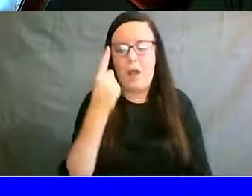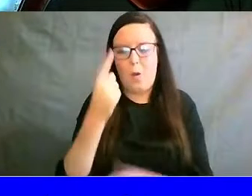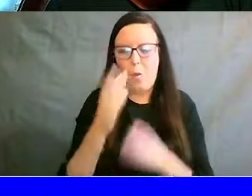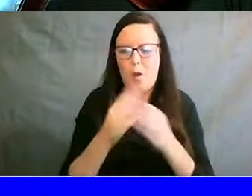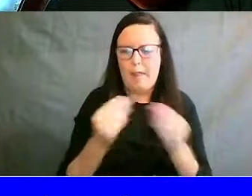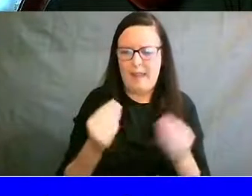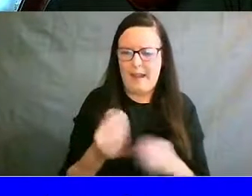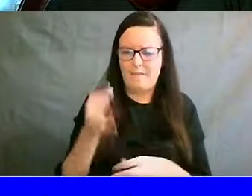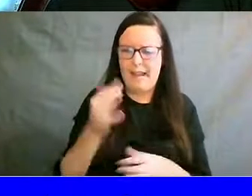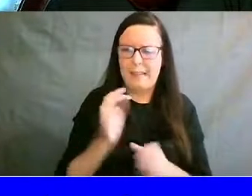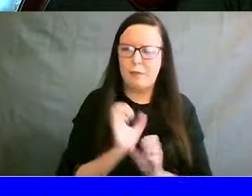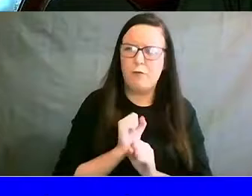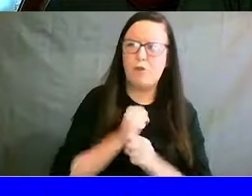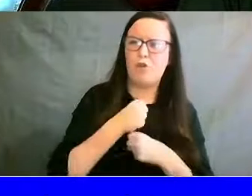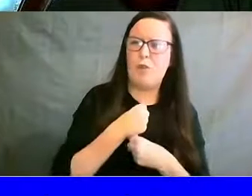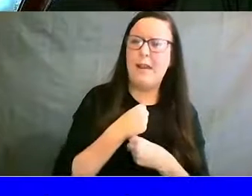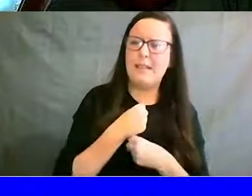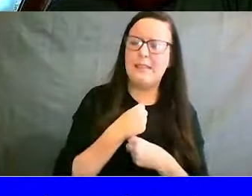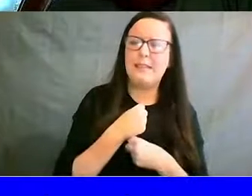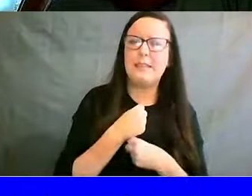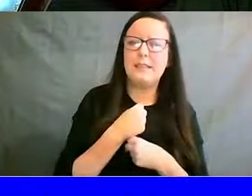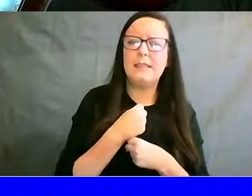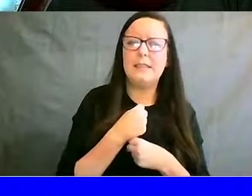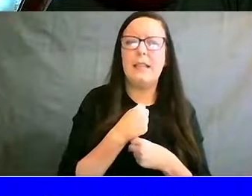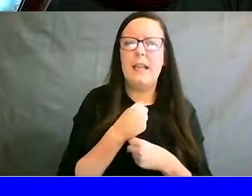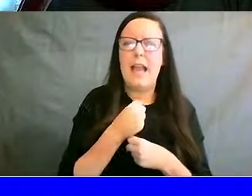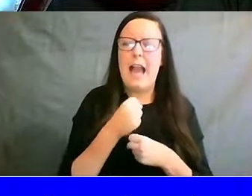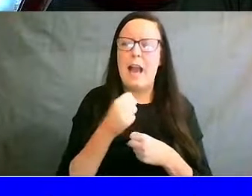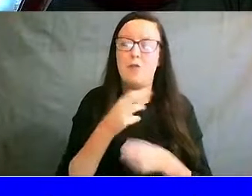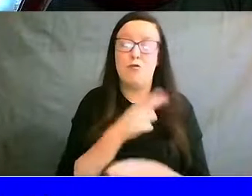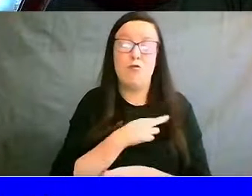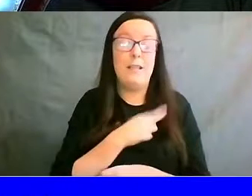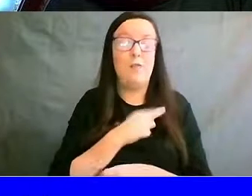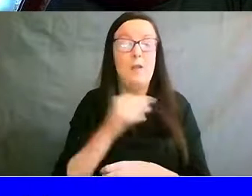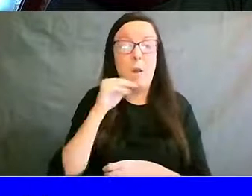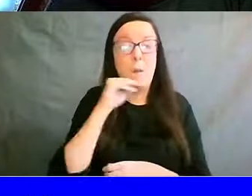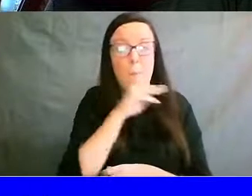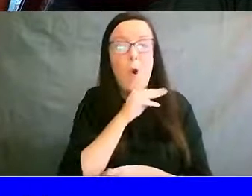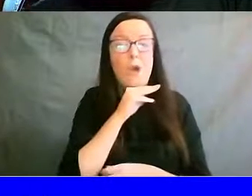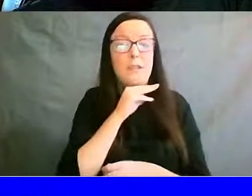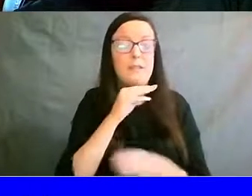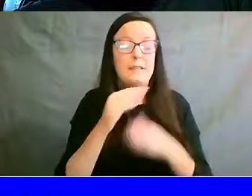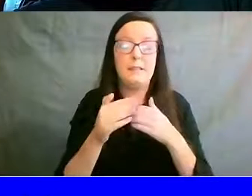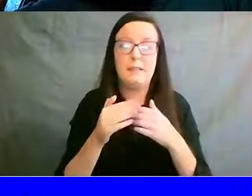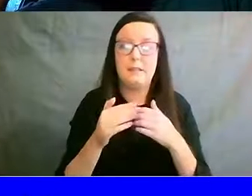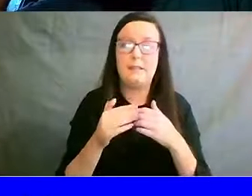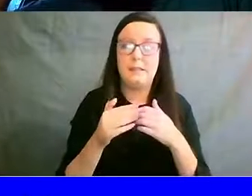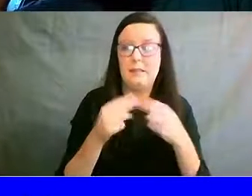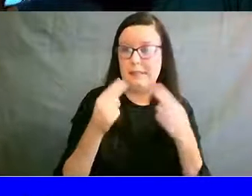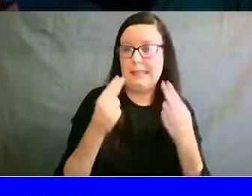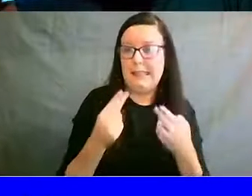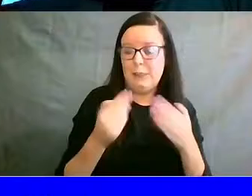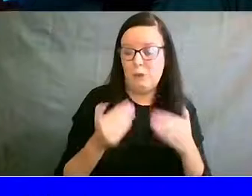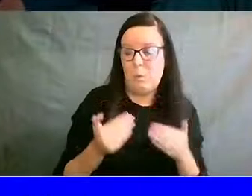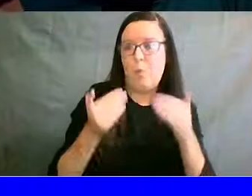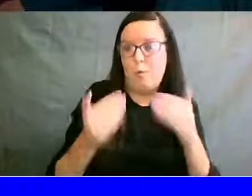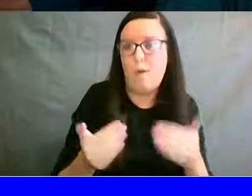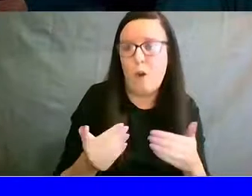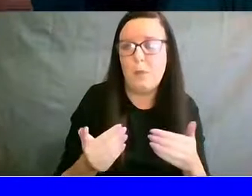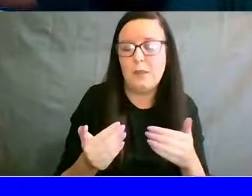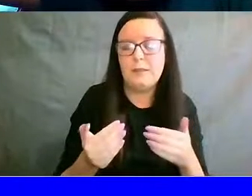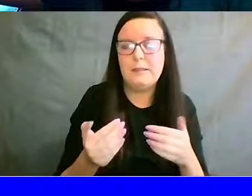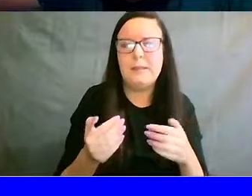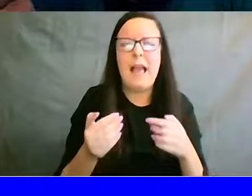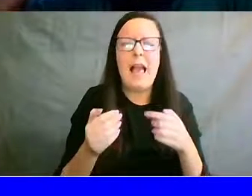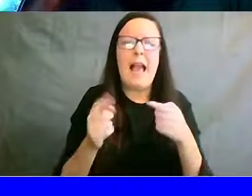frustrating. I think it is the most important thing that we need to move forward. And on what can disabled